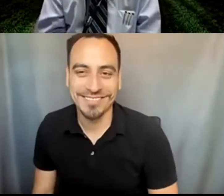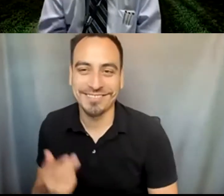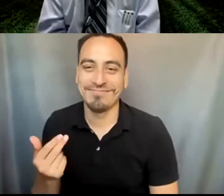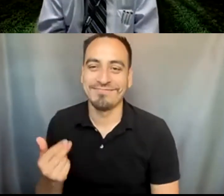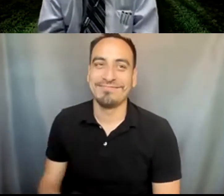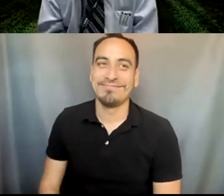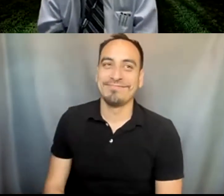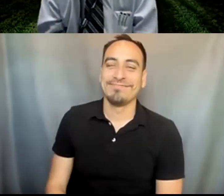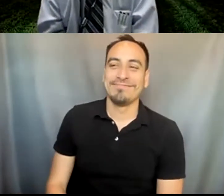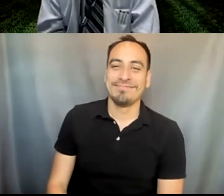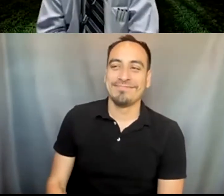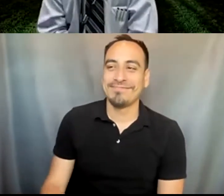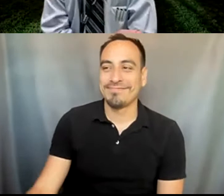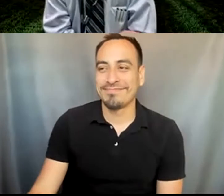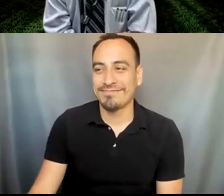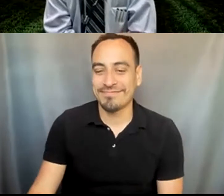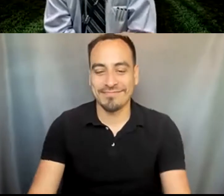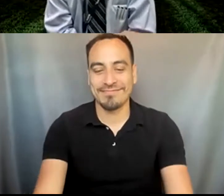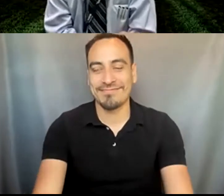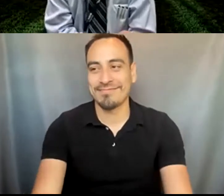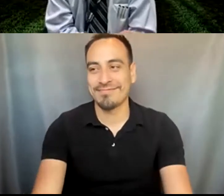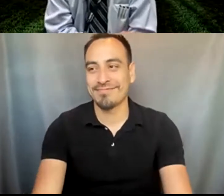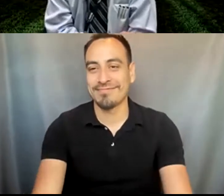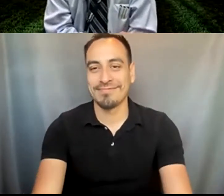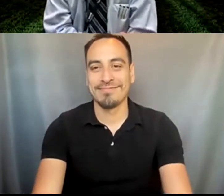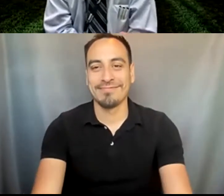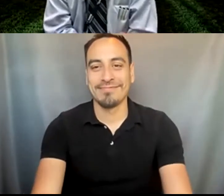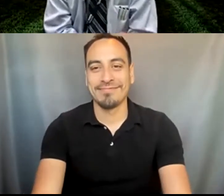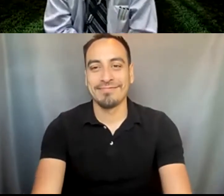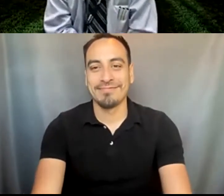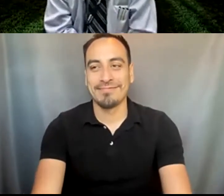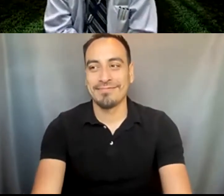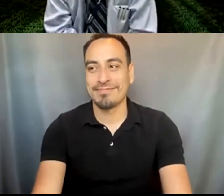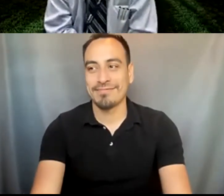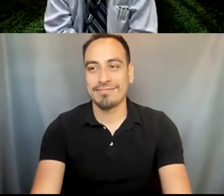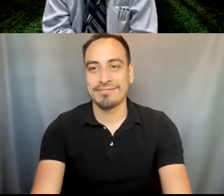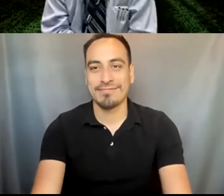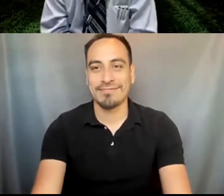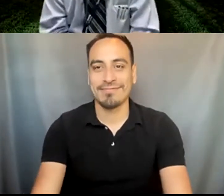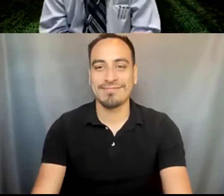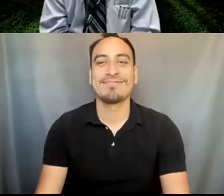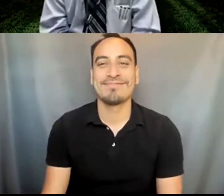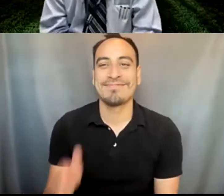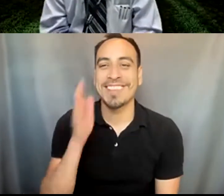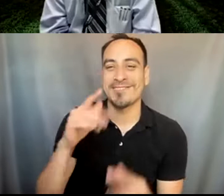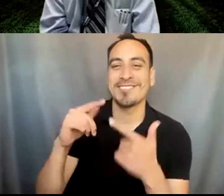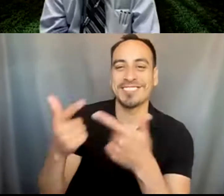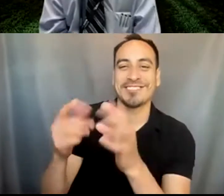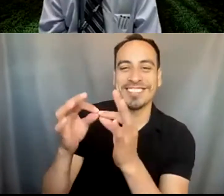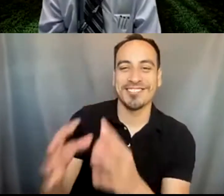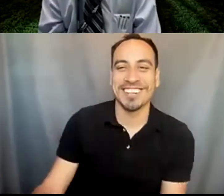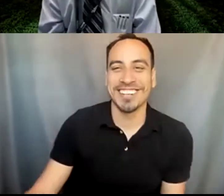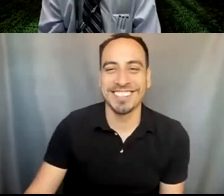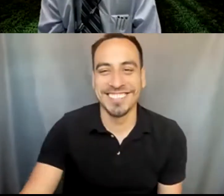Great, thank you for that description. And the parallel to your office, I feel like that can really resonate for